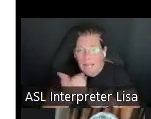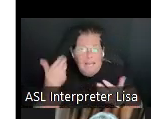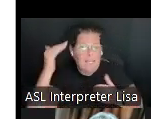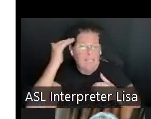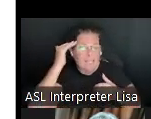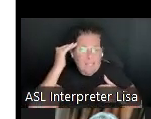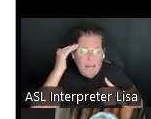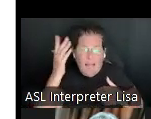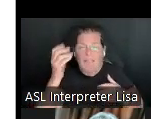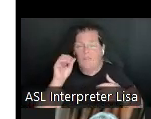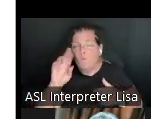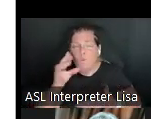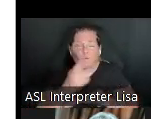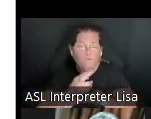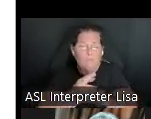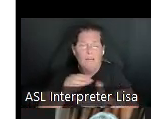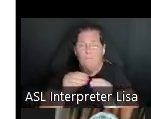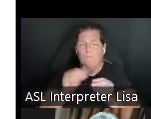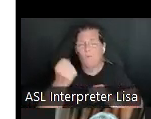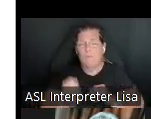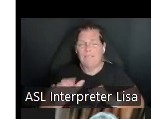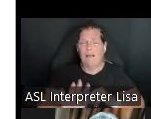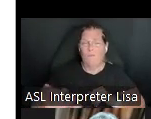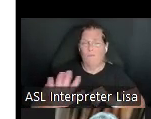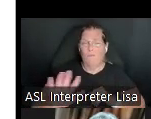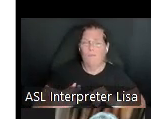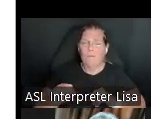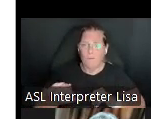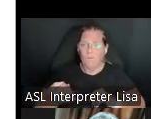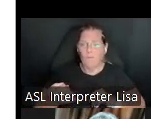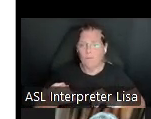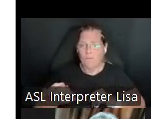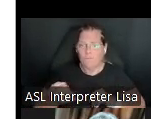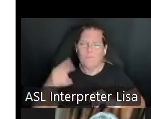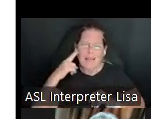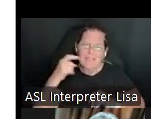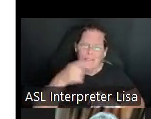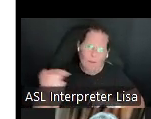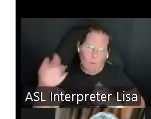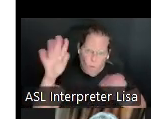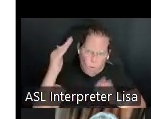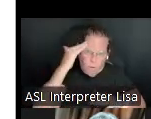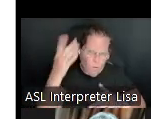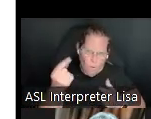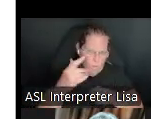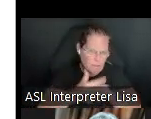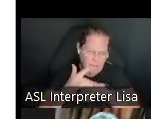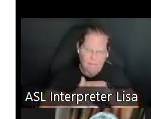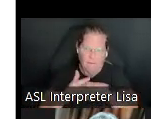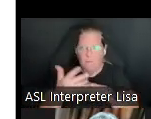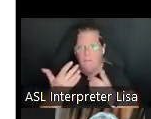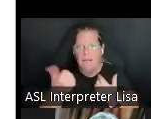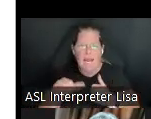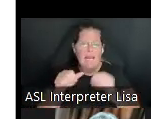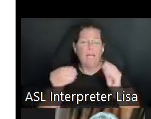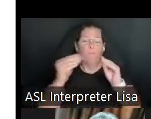any rehabs and facilities in the South. Again, you probably know what's available, but we can sort of just check and see if there are any additional resources